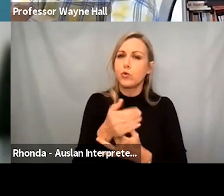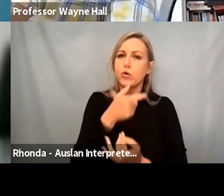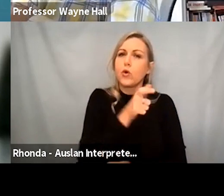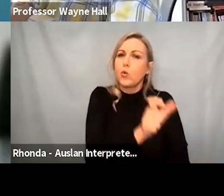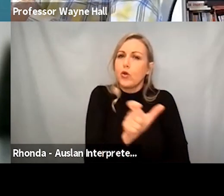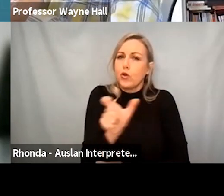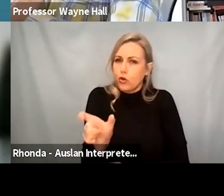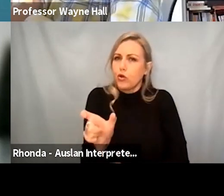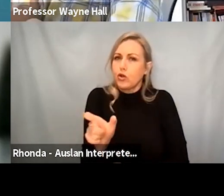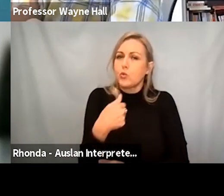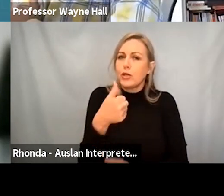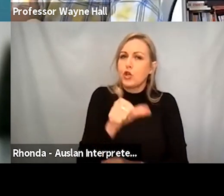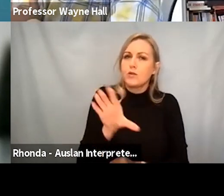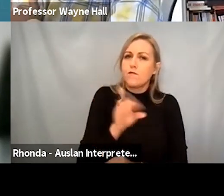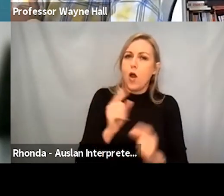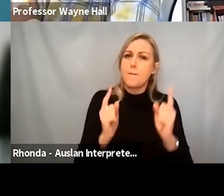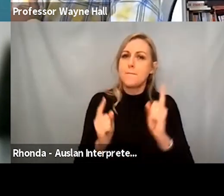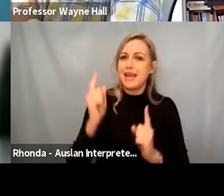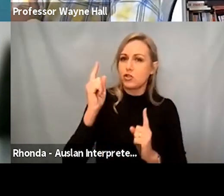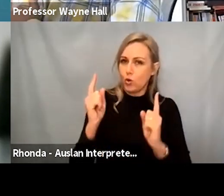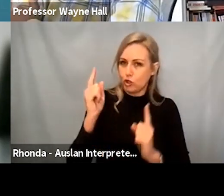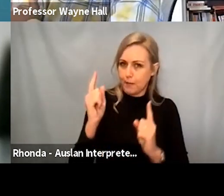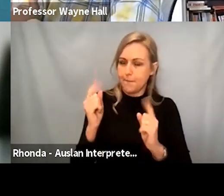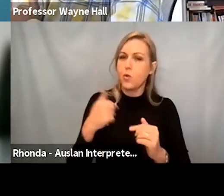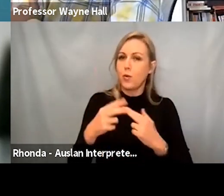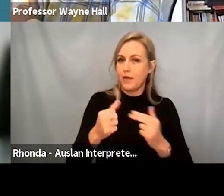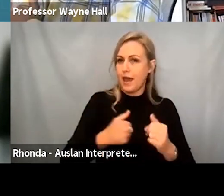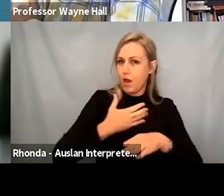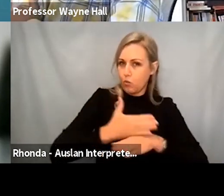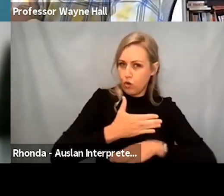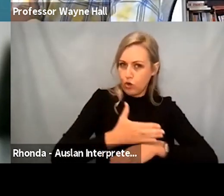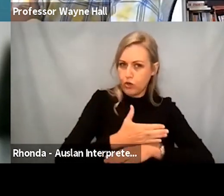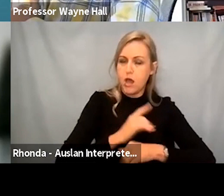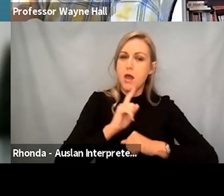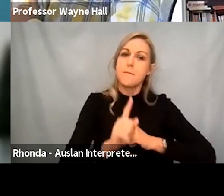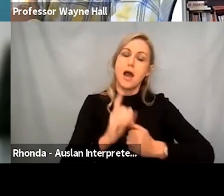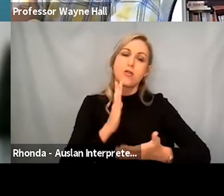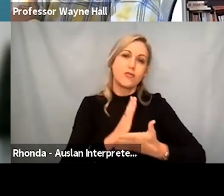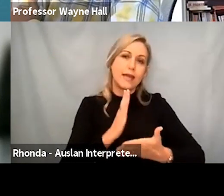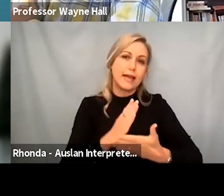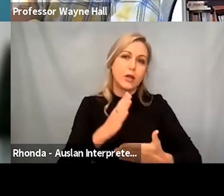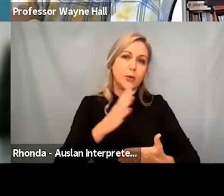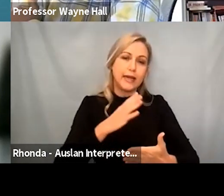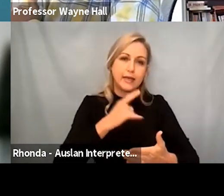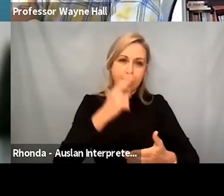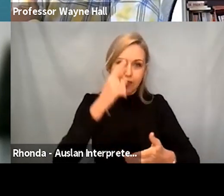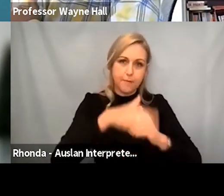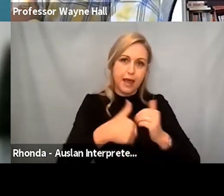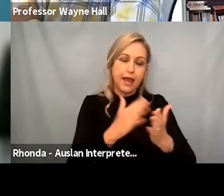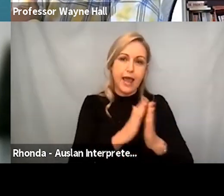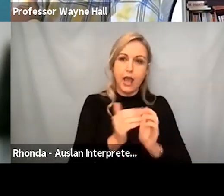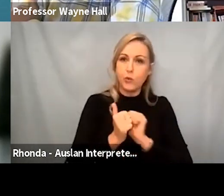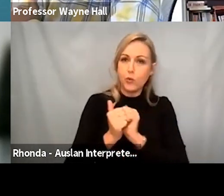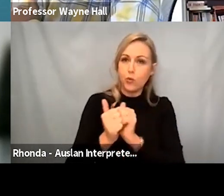borrowed from mentorship ahead of our work. But the principle is one of working with